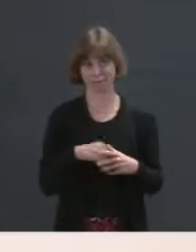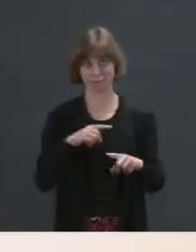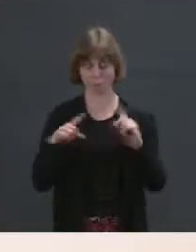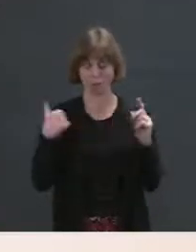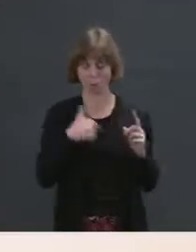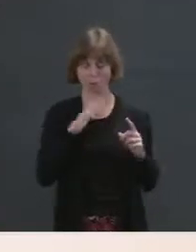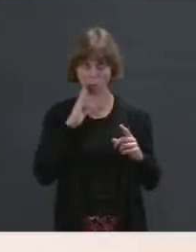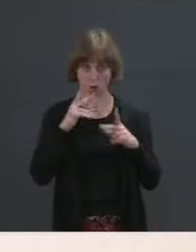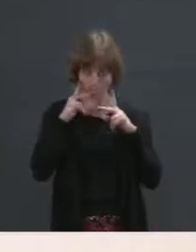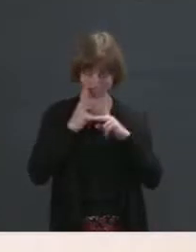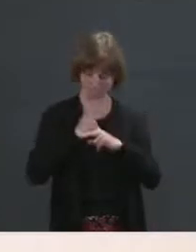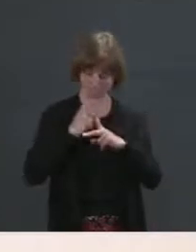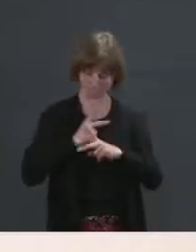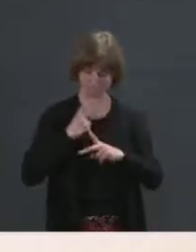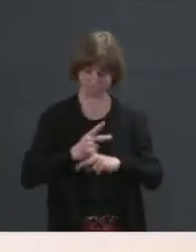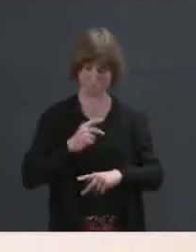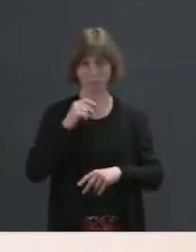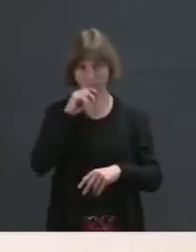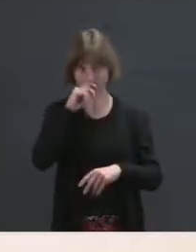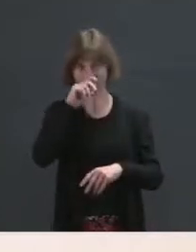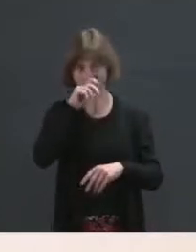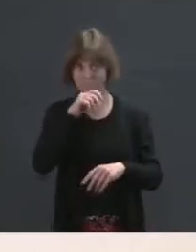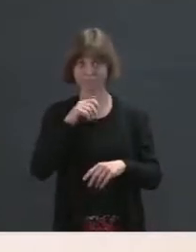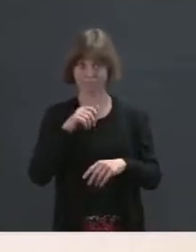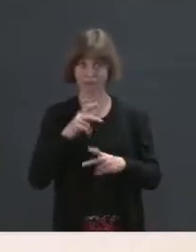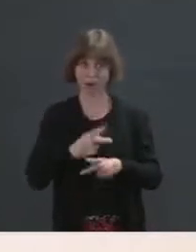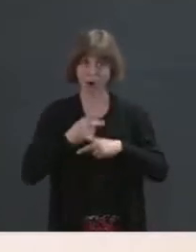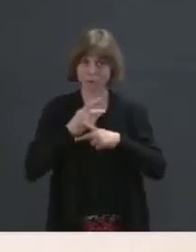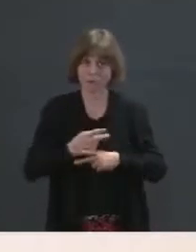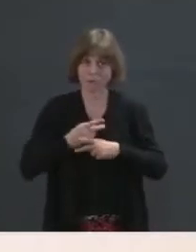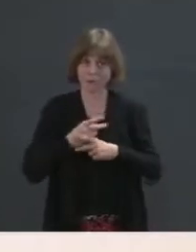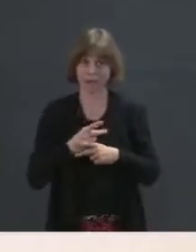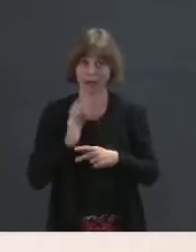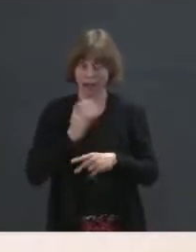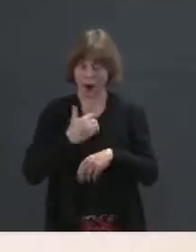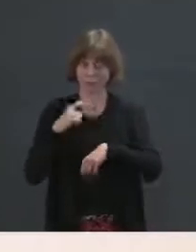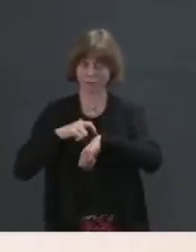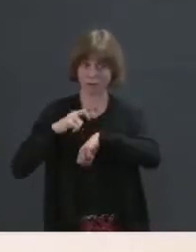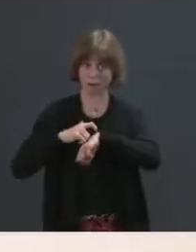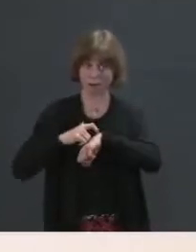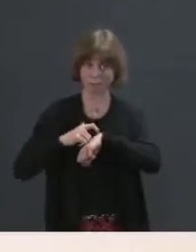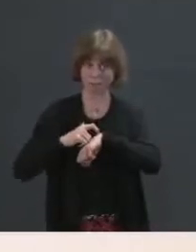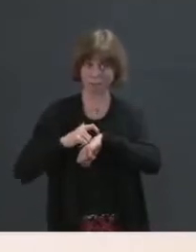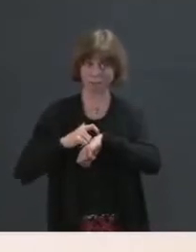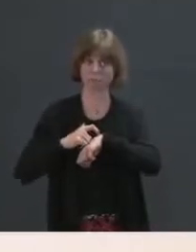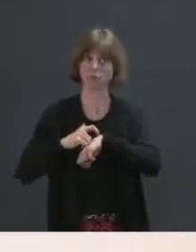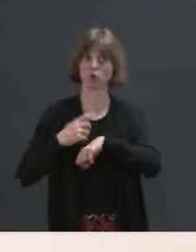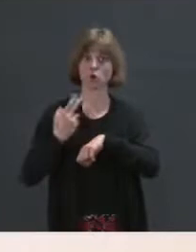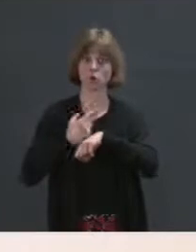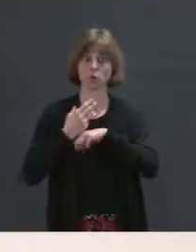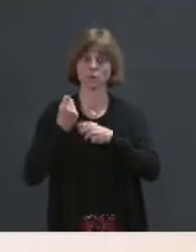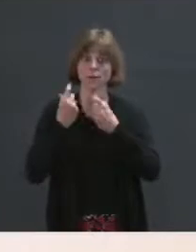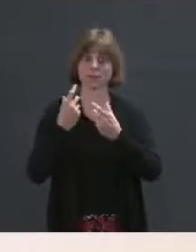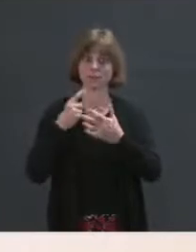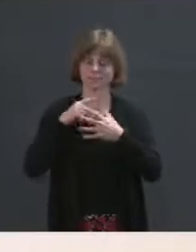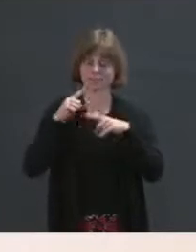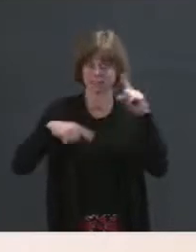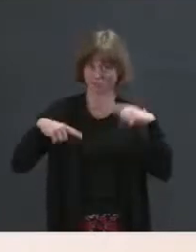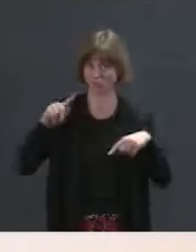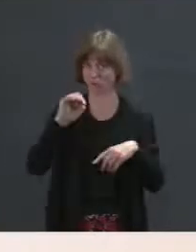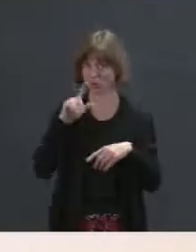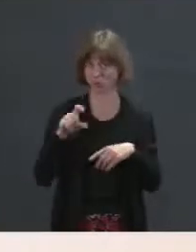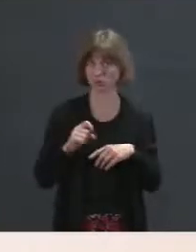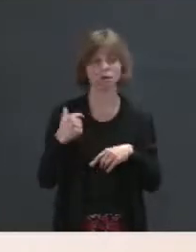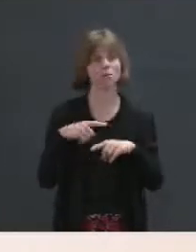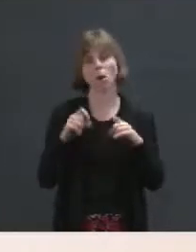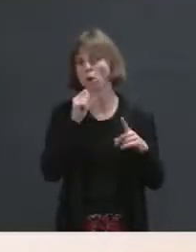calculated on our timetable and using a mix of tools seen and unseen. What we will not do, and what we've seen in the past, is